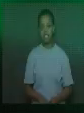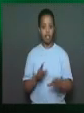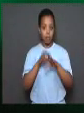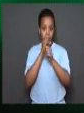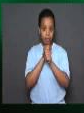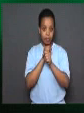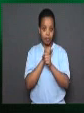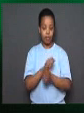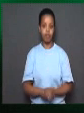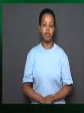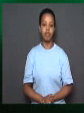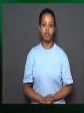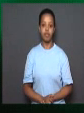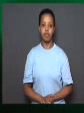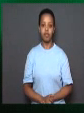Time's up.